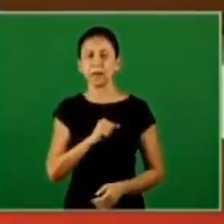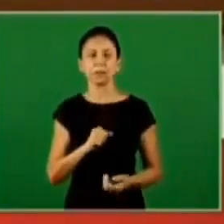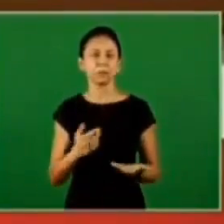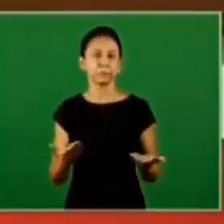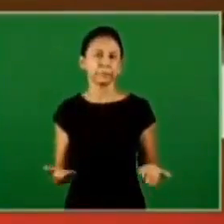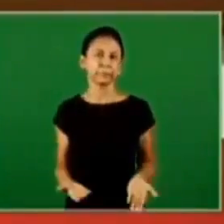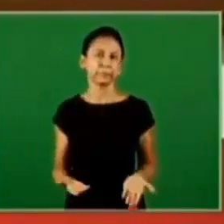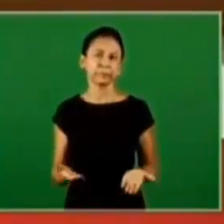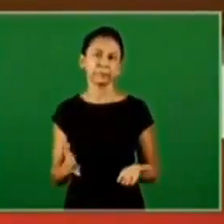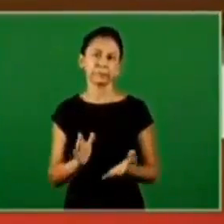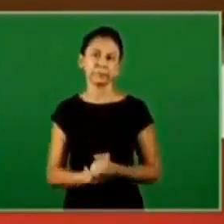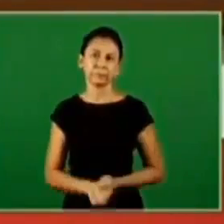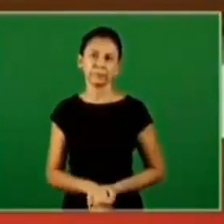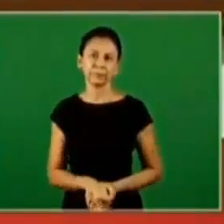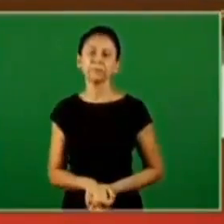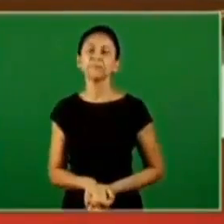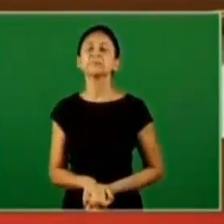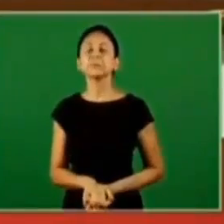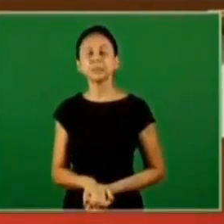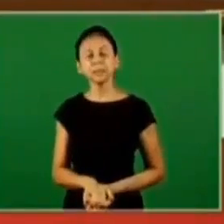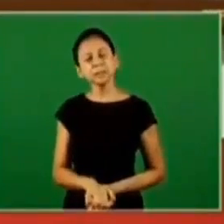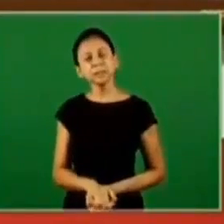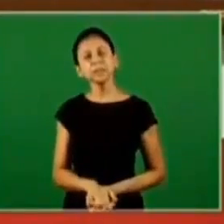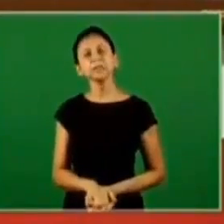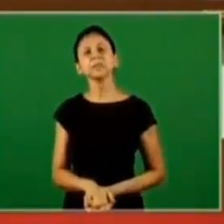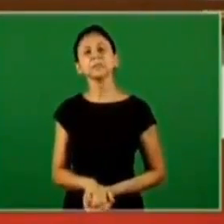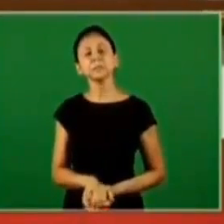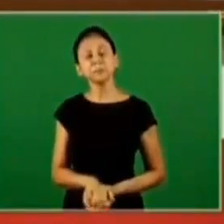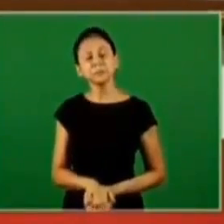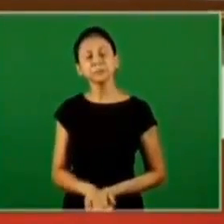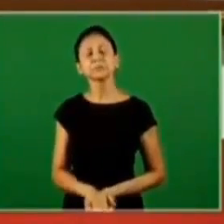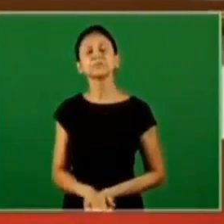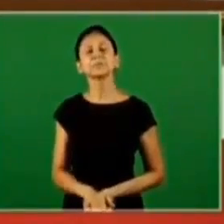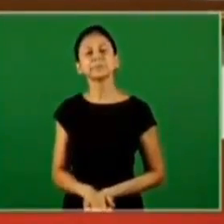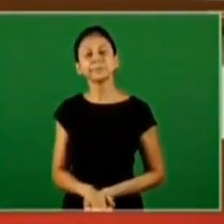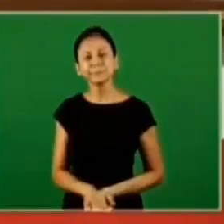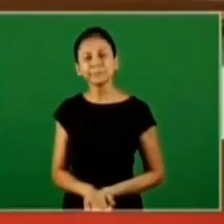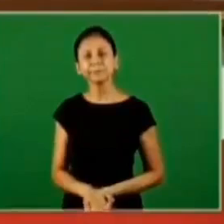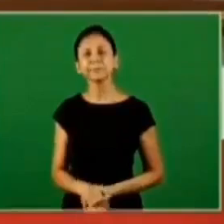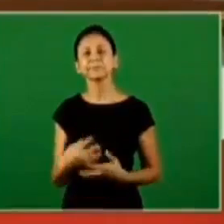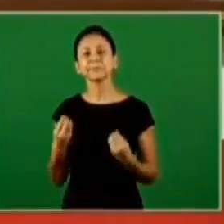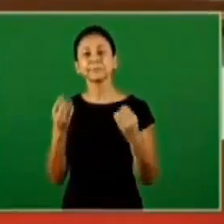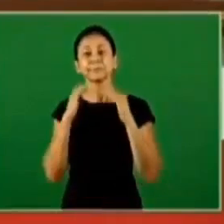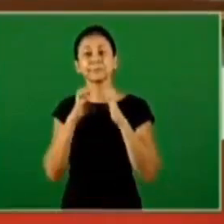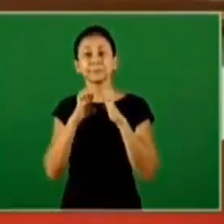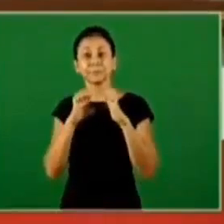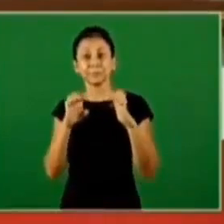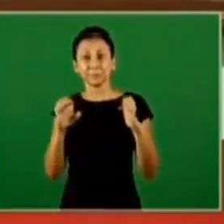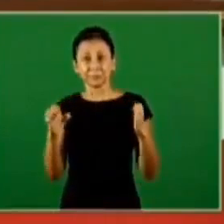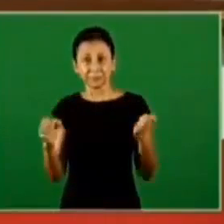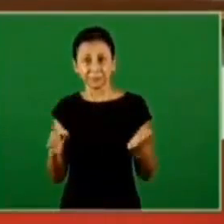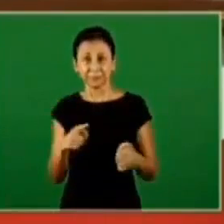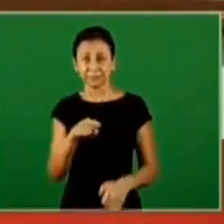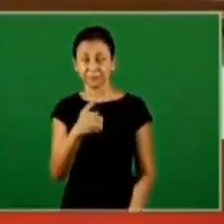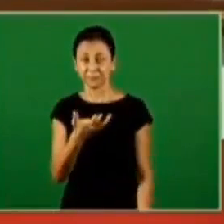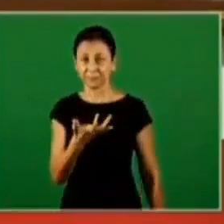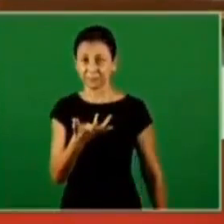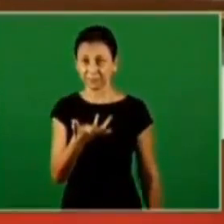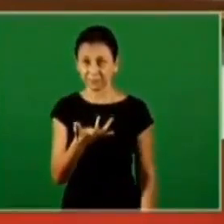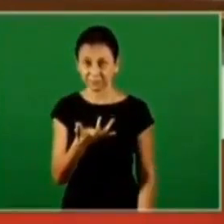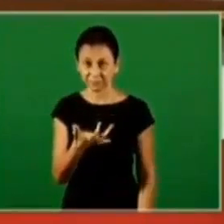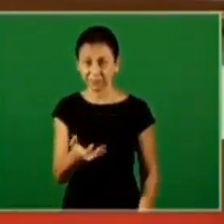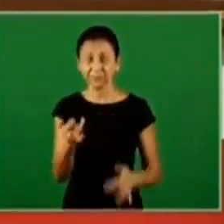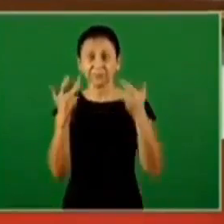people in the hospital with broken noses. My brethren, that was the gospel of the flesh. Is this what you want?